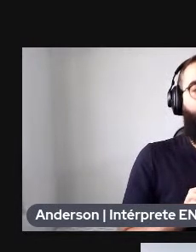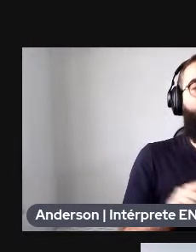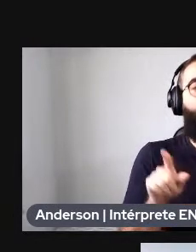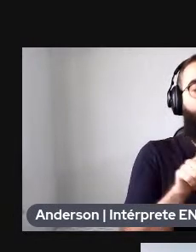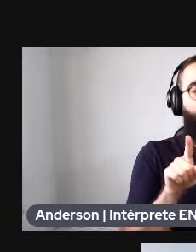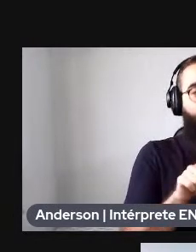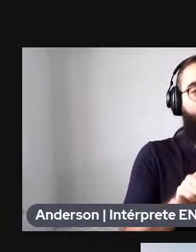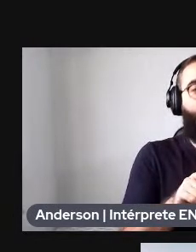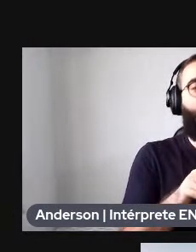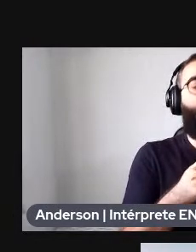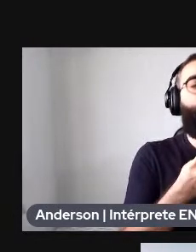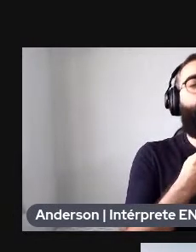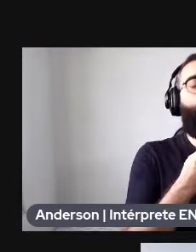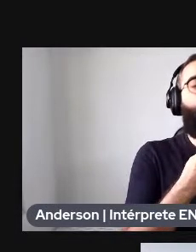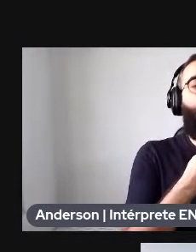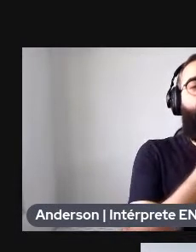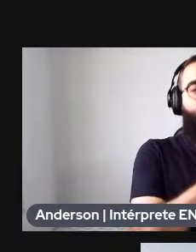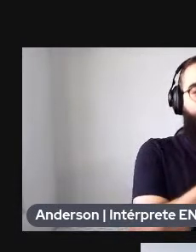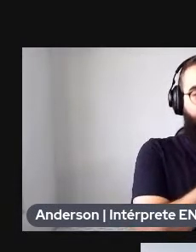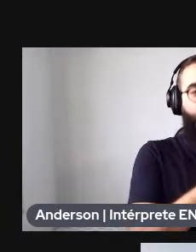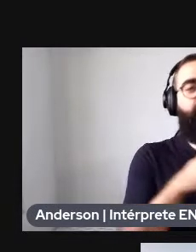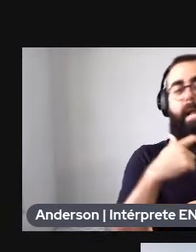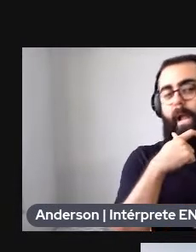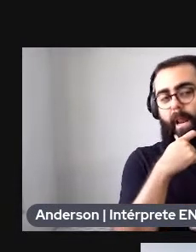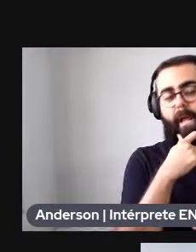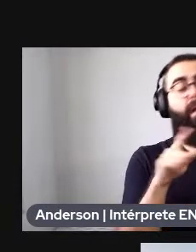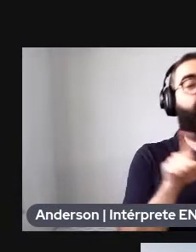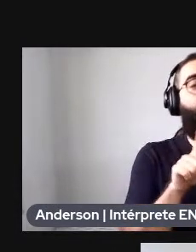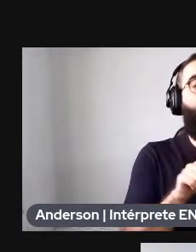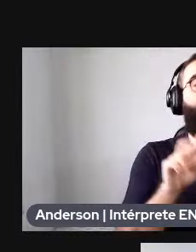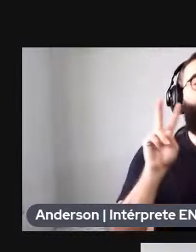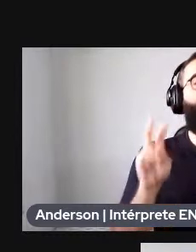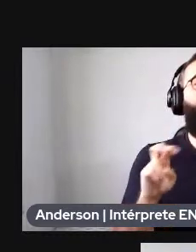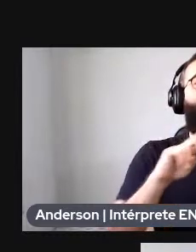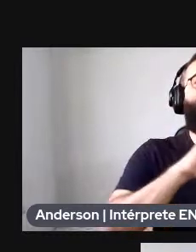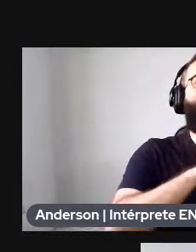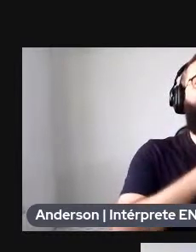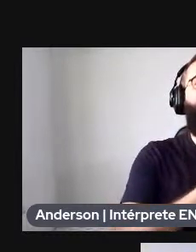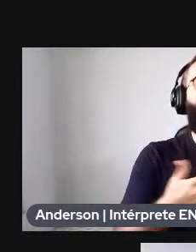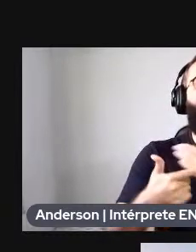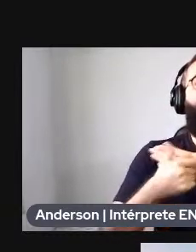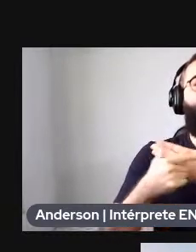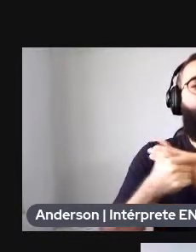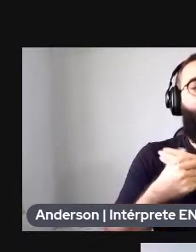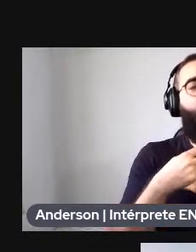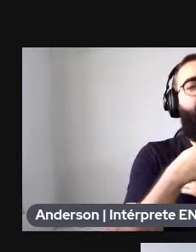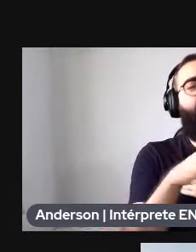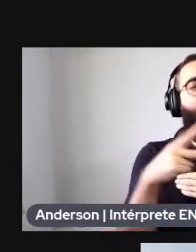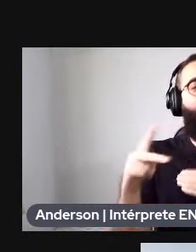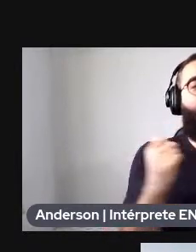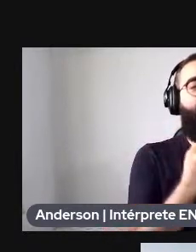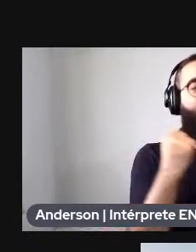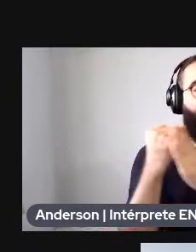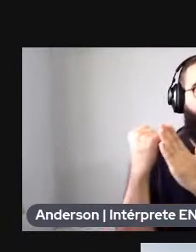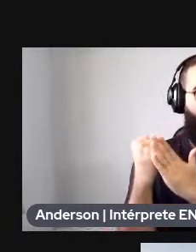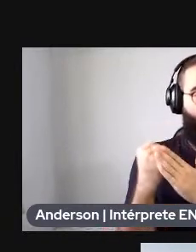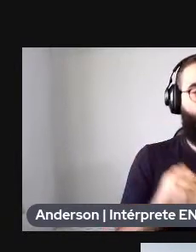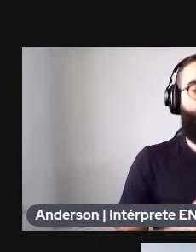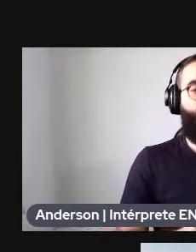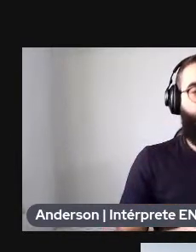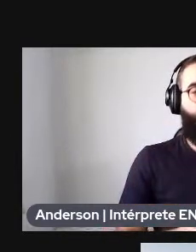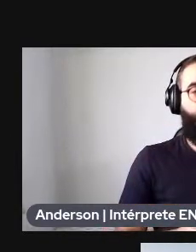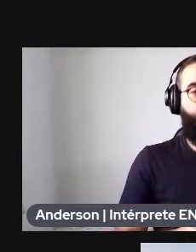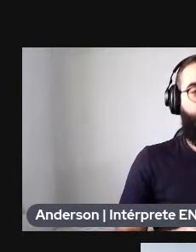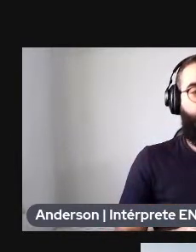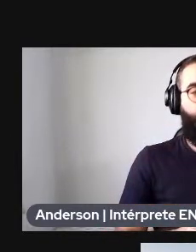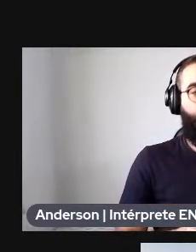The semantic and pragmatic roles of linguistic unities and their morphological markings. She